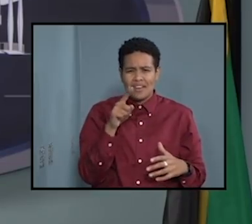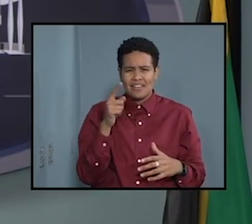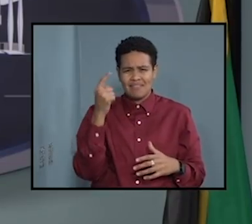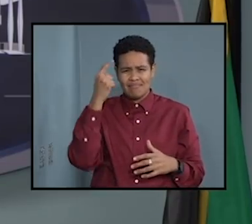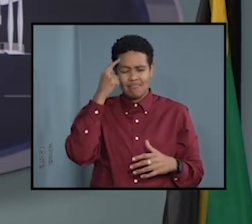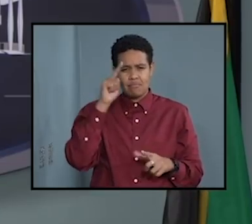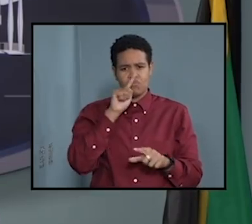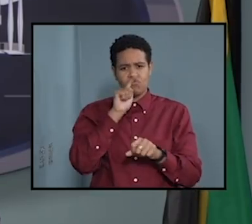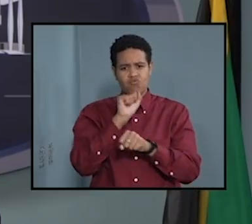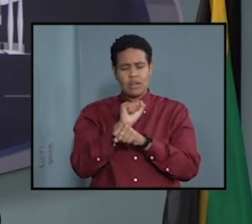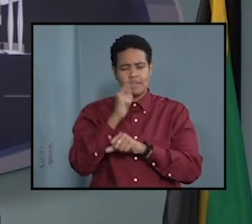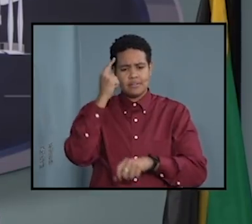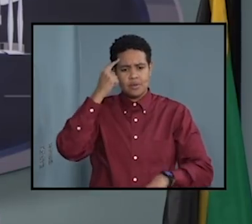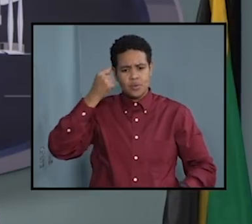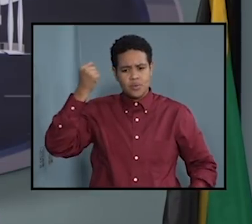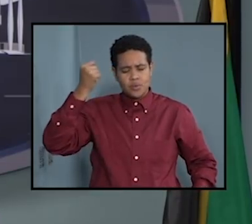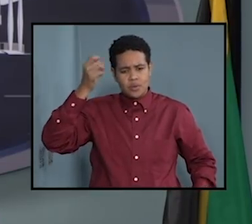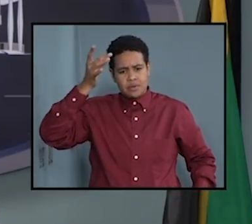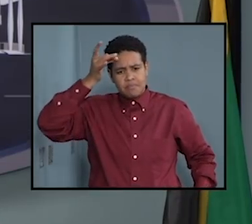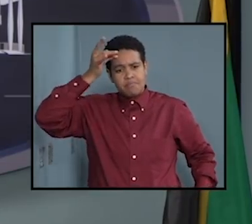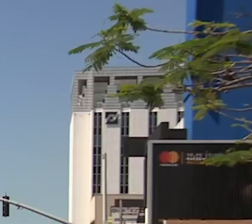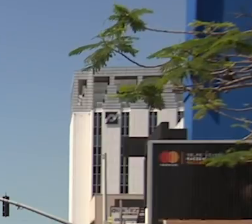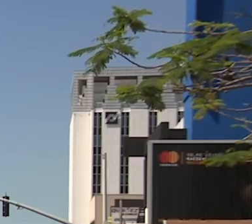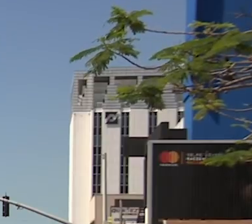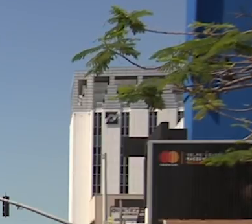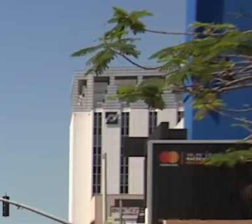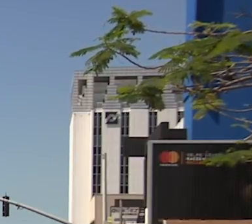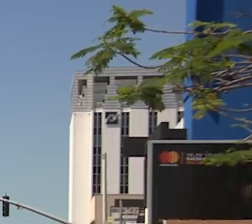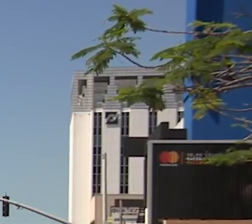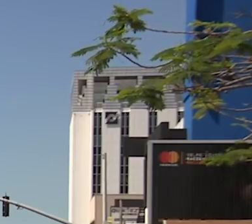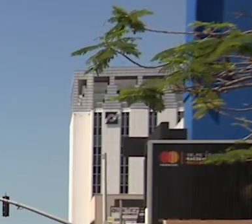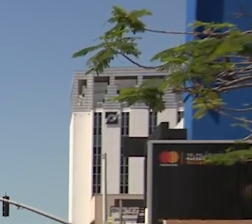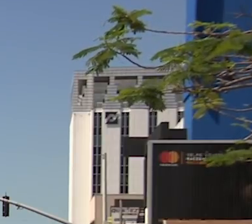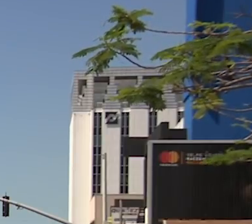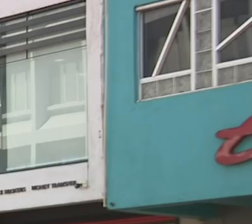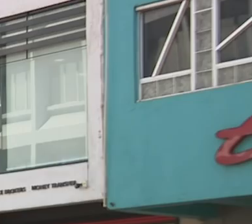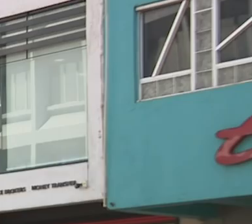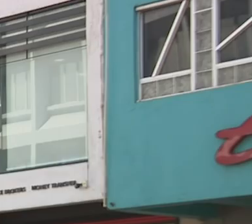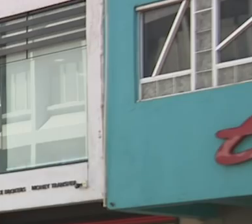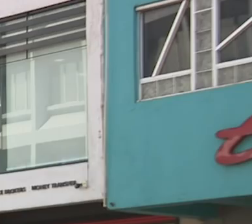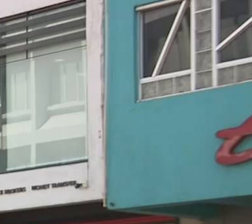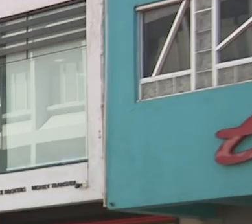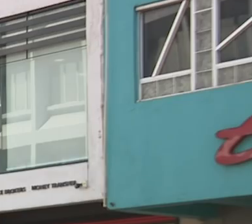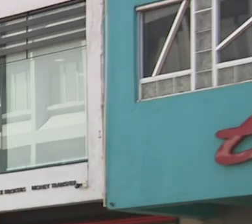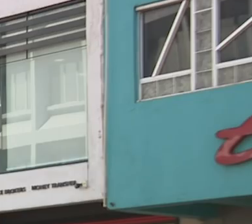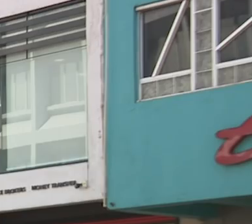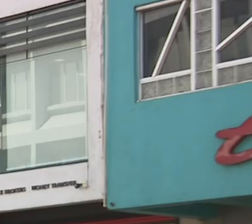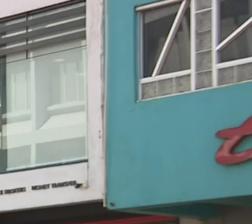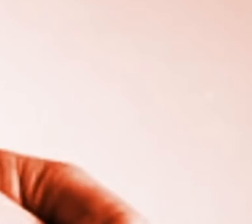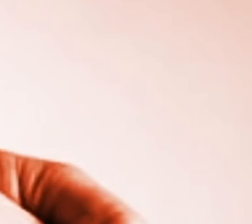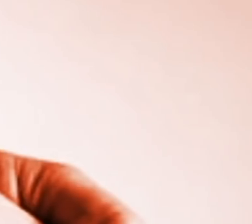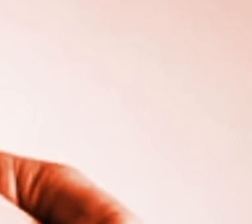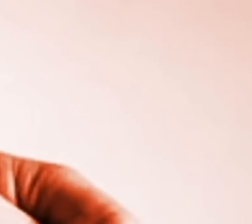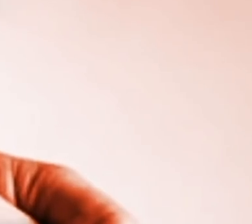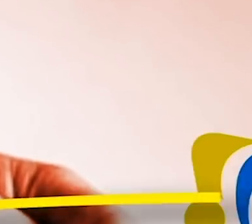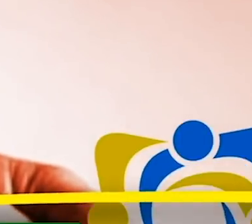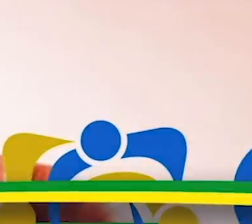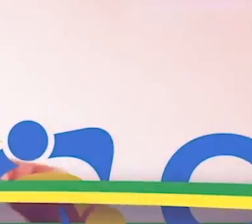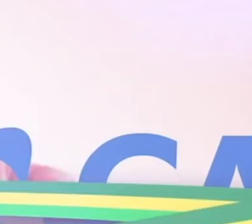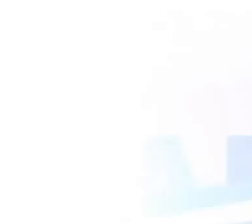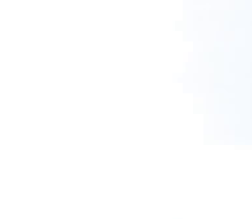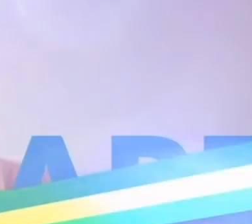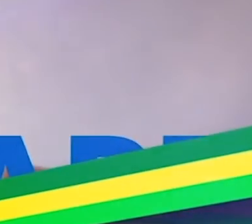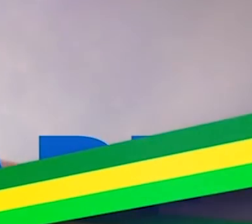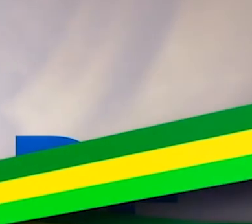the realities of post-COVID-19. While the task force looks at the economic big picture, there is an